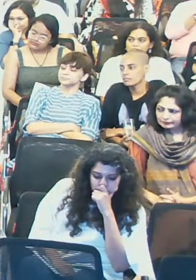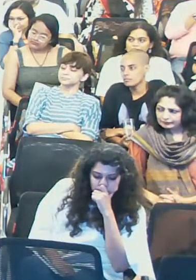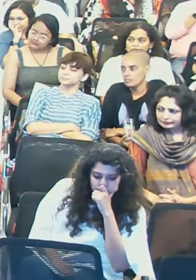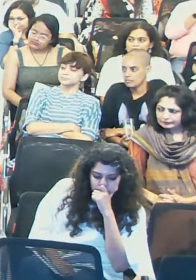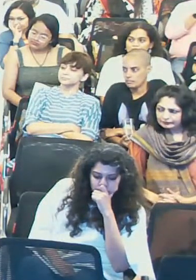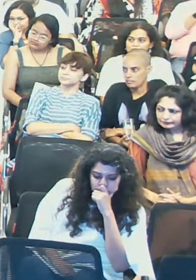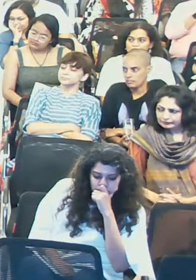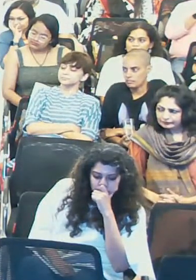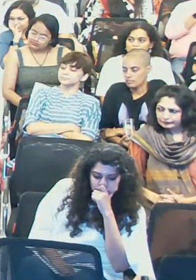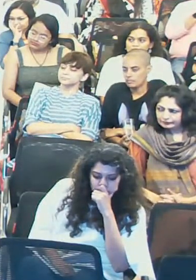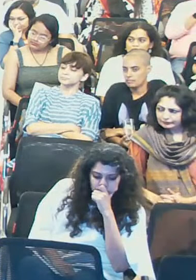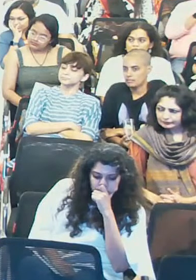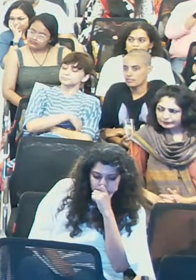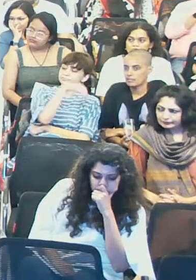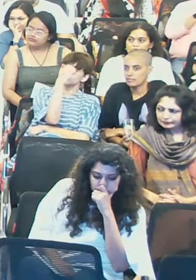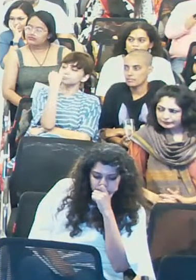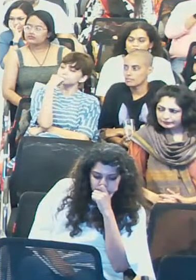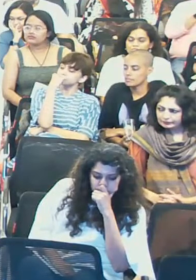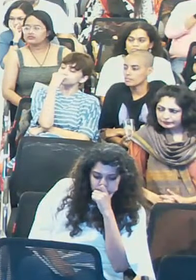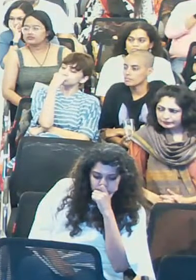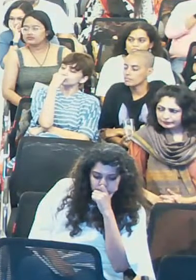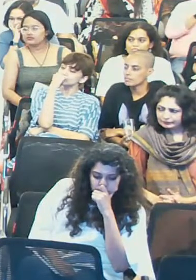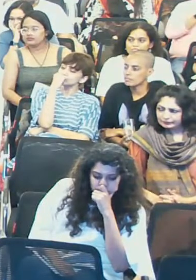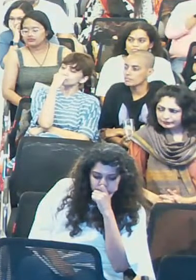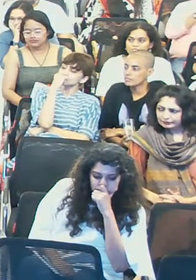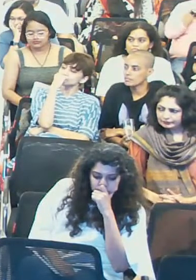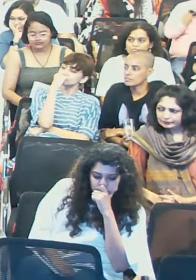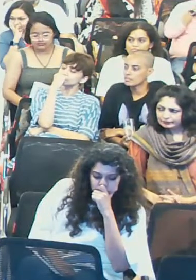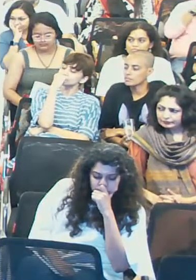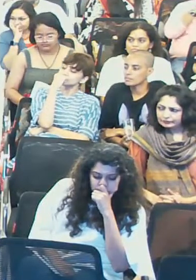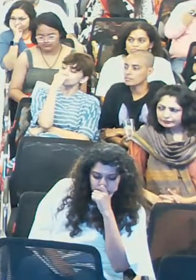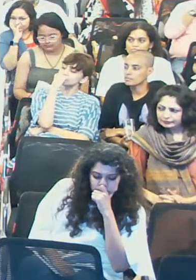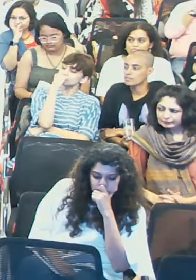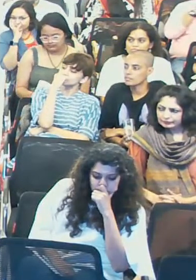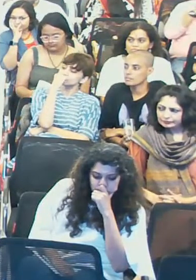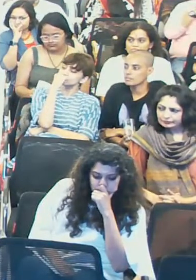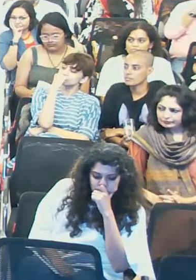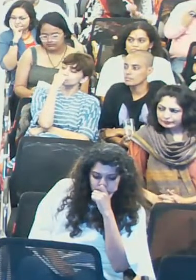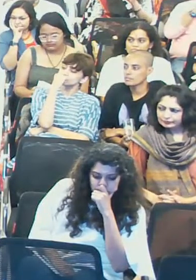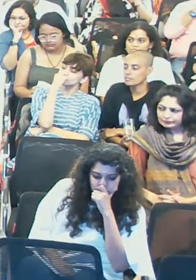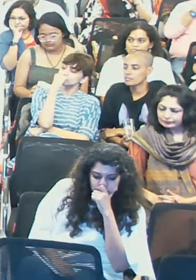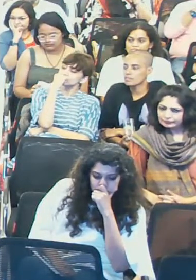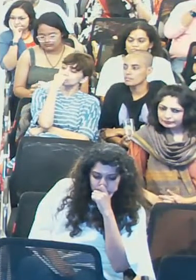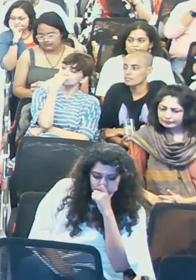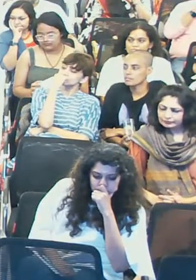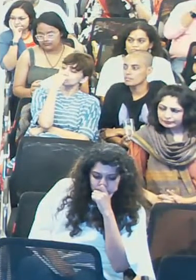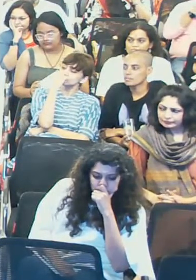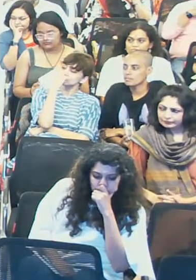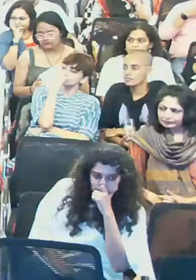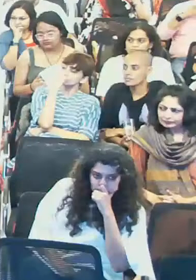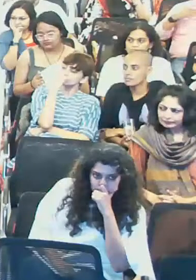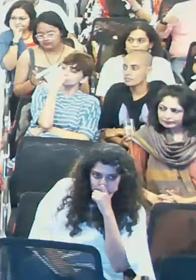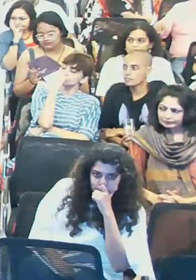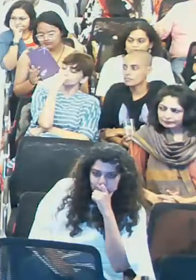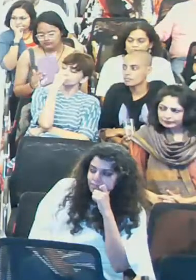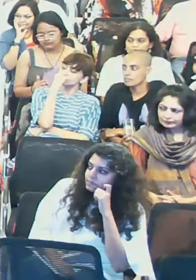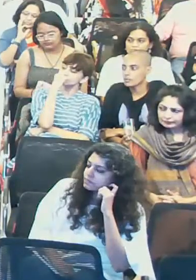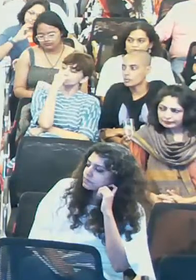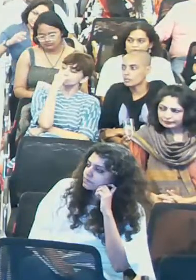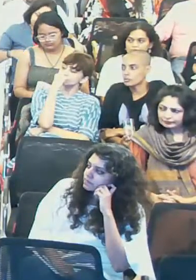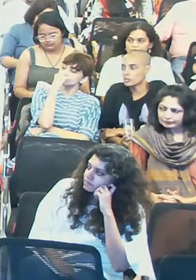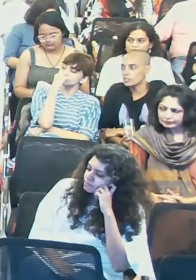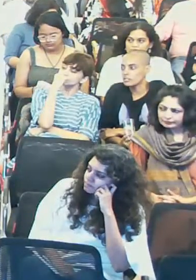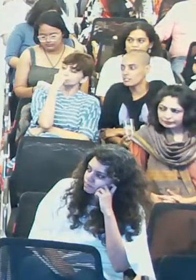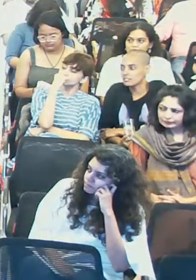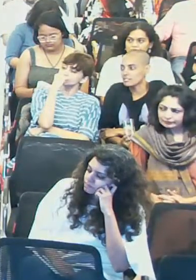your experience. But sometimes what you find is that there's one work next to it which is completely different, doesn't make sense.